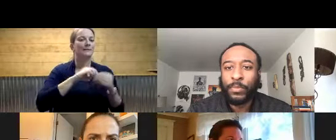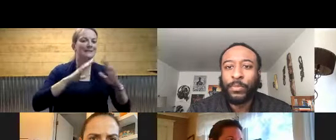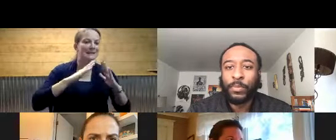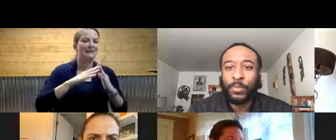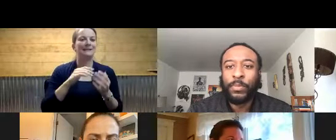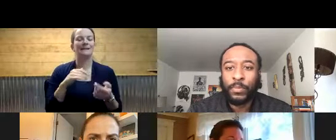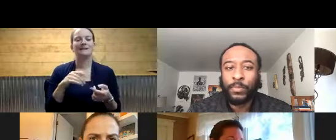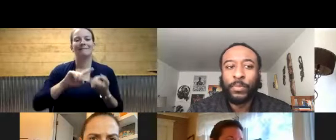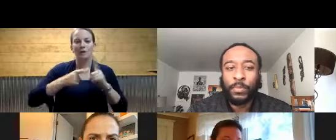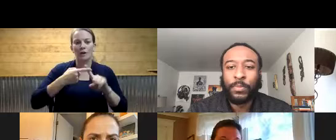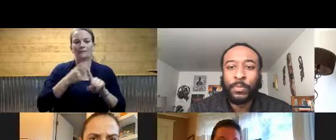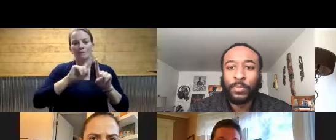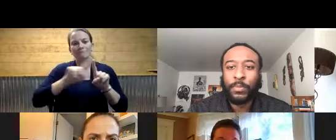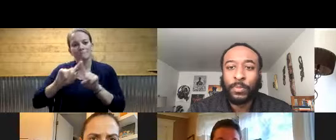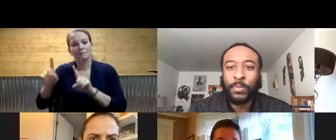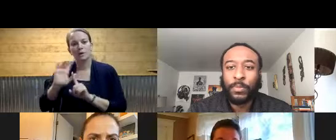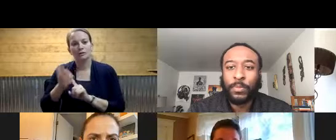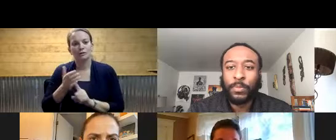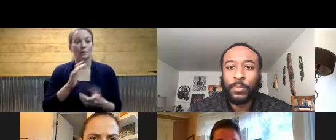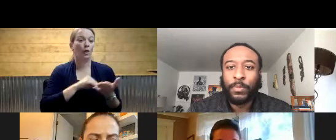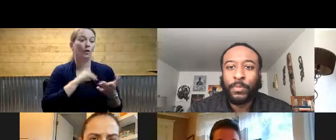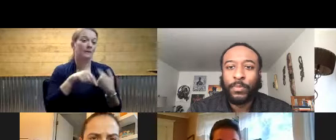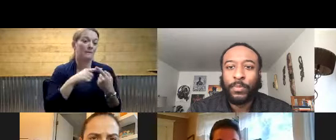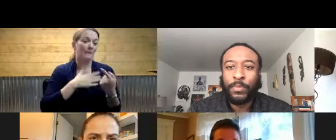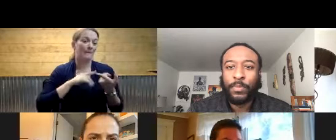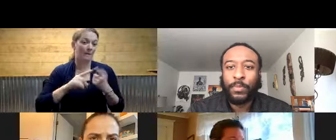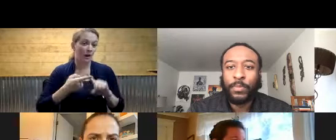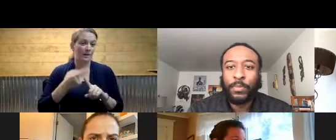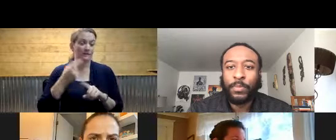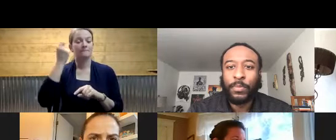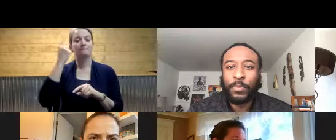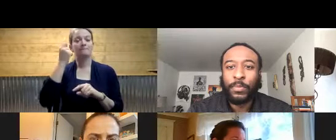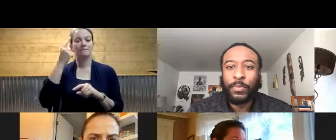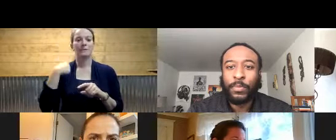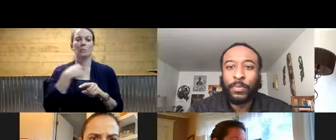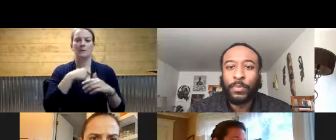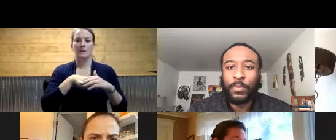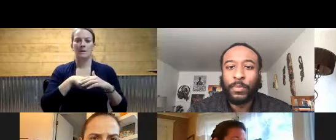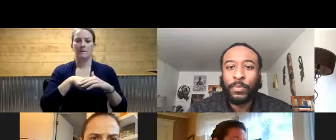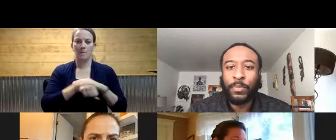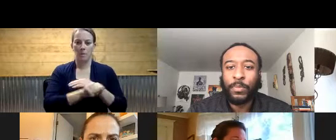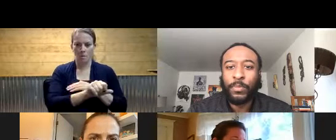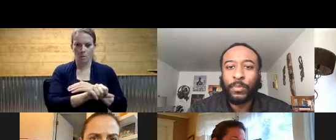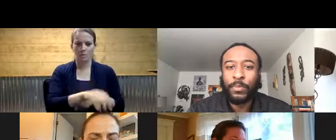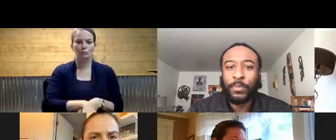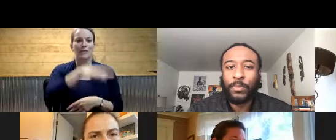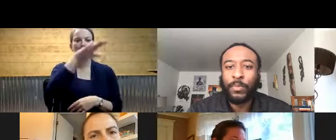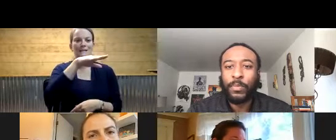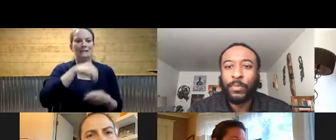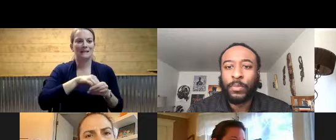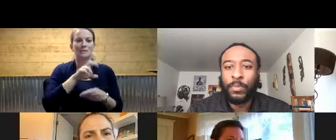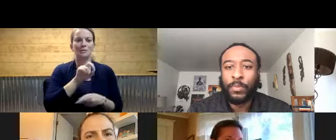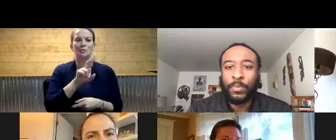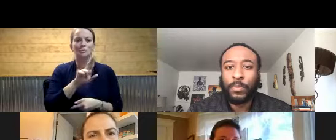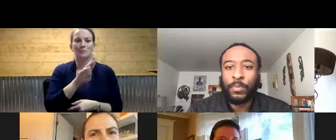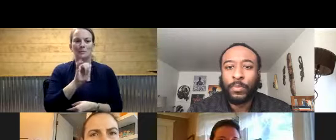learning about them. And it's because we're born and raised in Dubai, it's so easy to feel everyone's